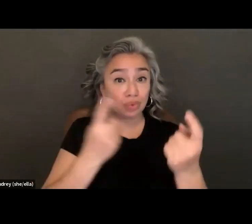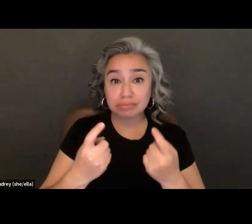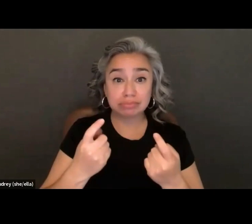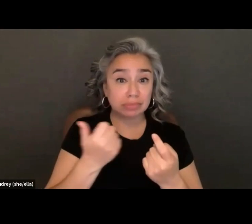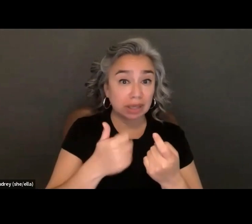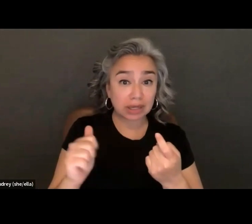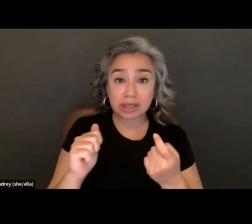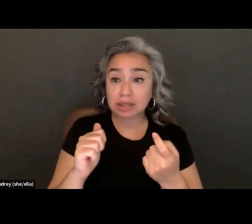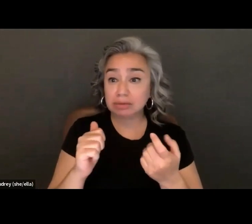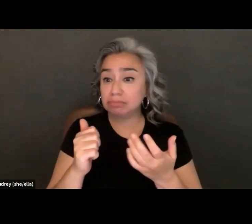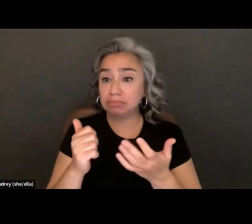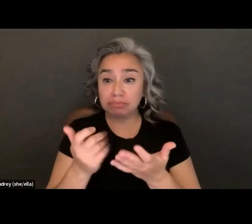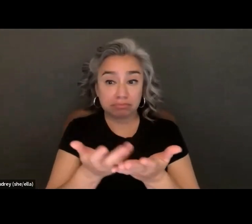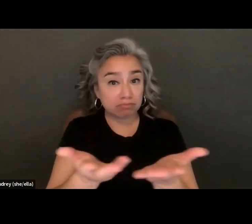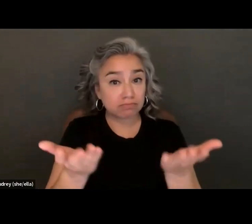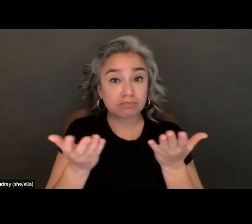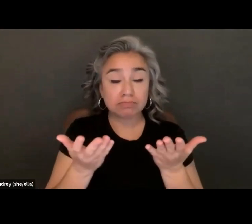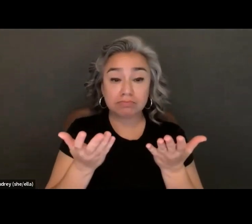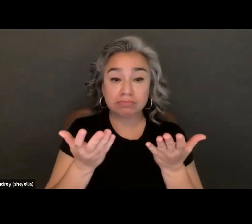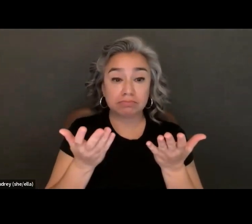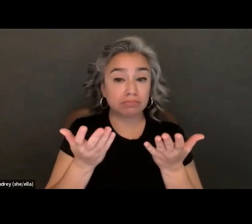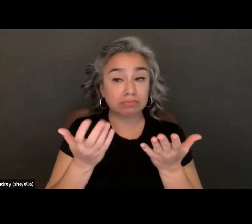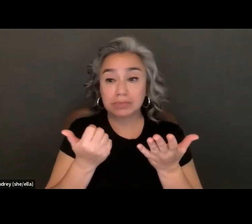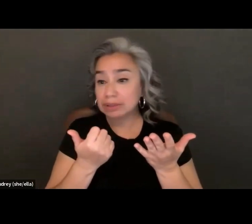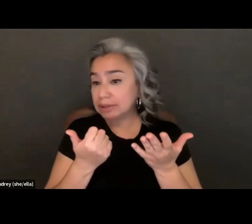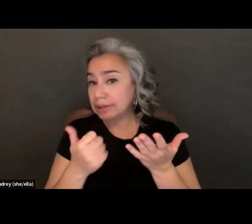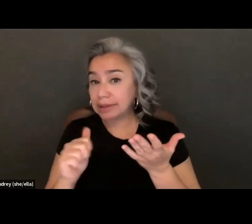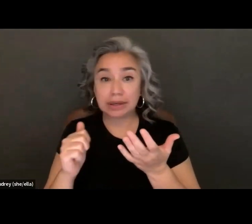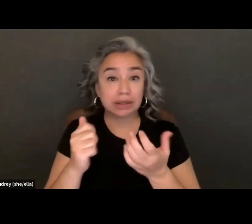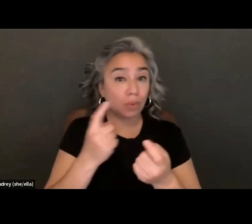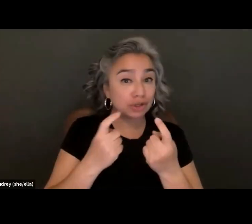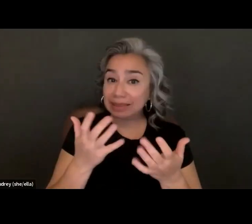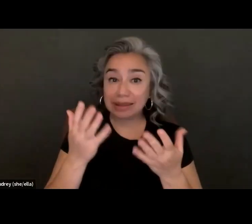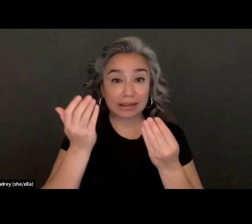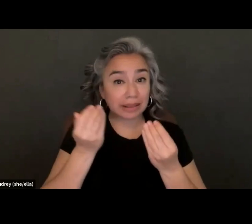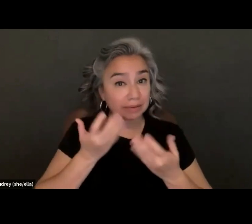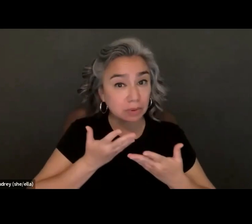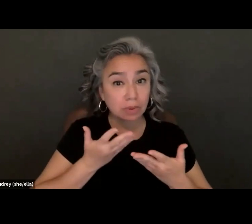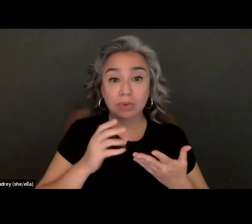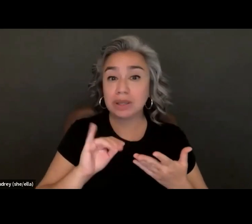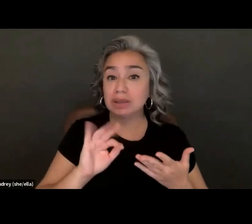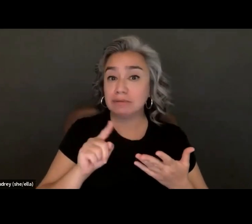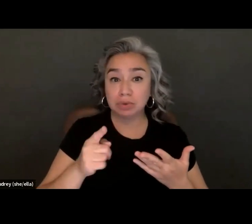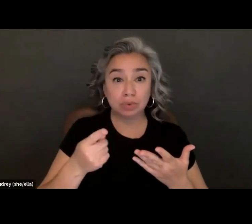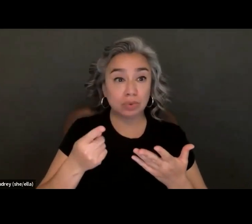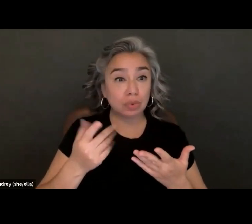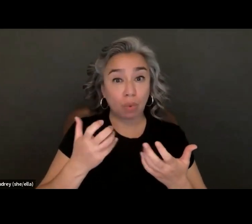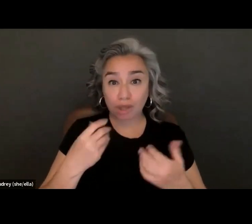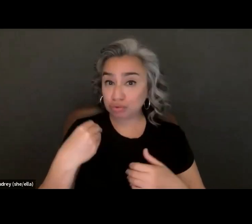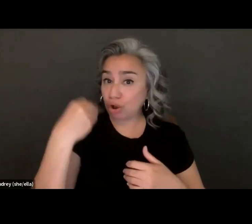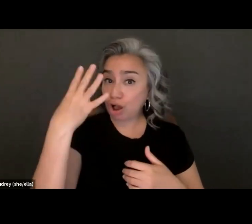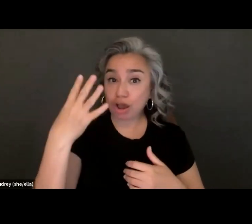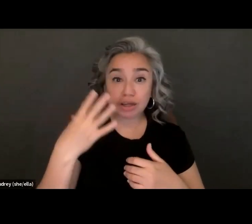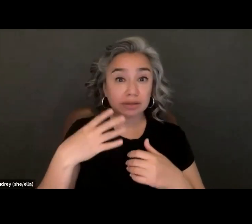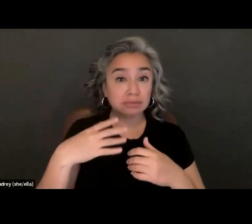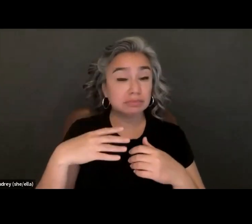questions from attendees. If you've got questions for us, please let us know. If you want to have your video on when you ask the